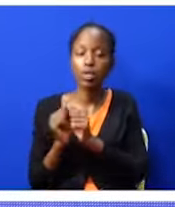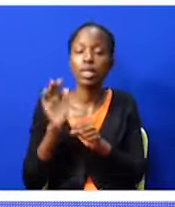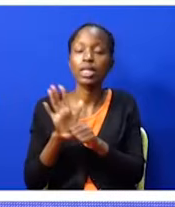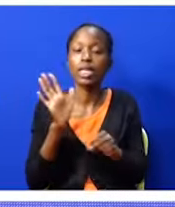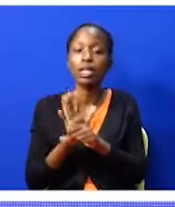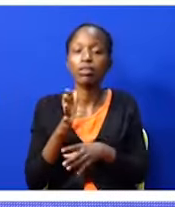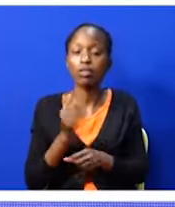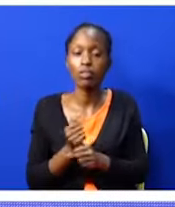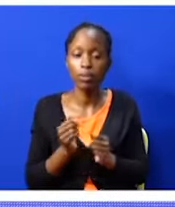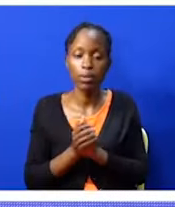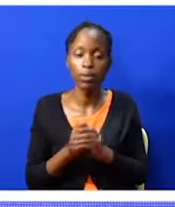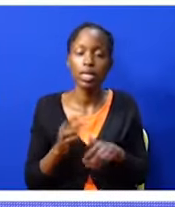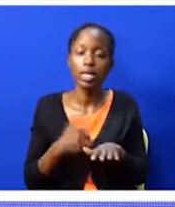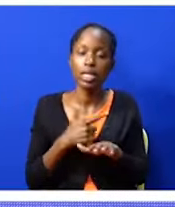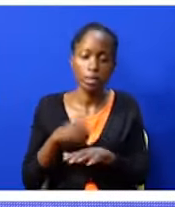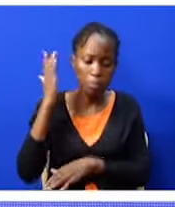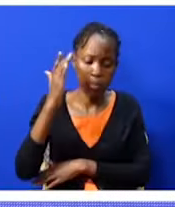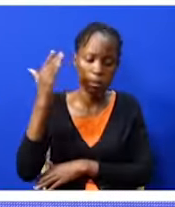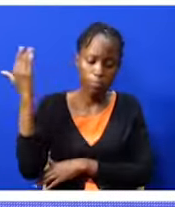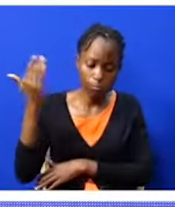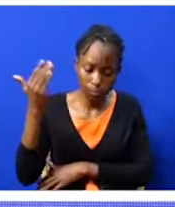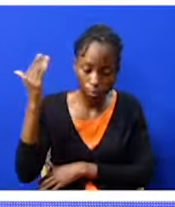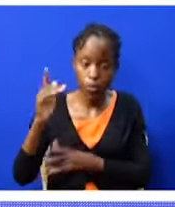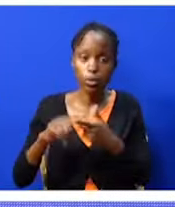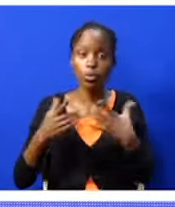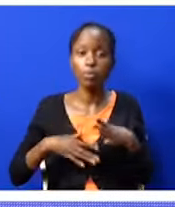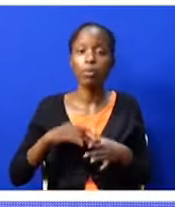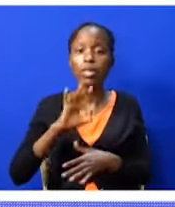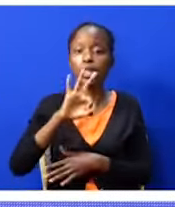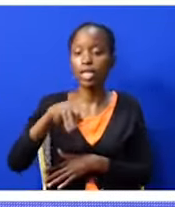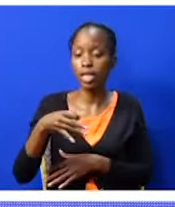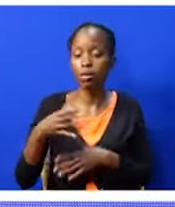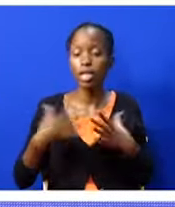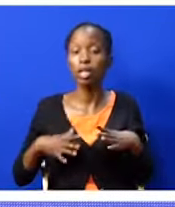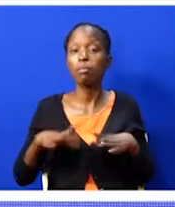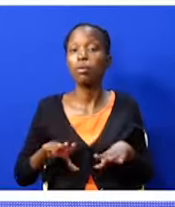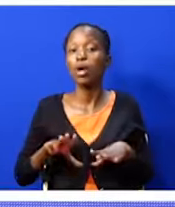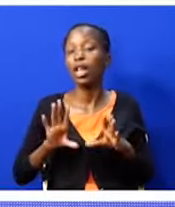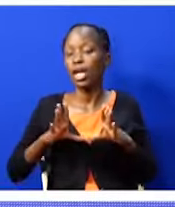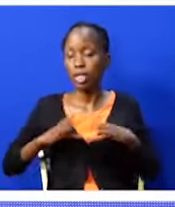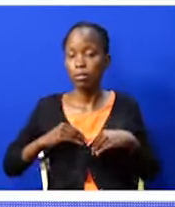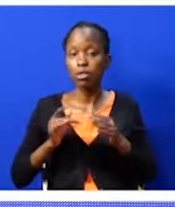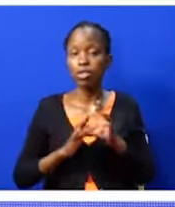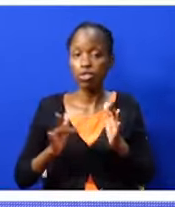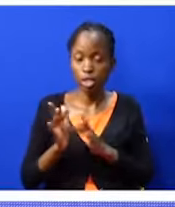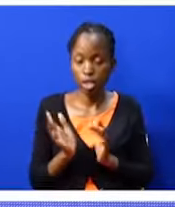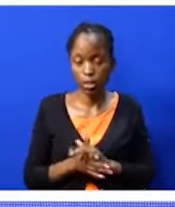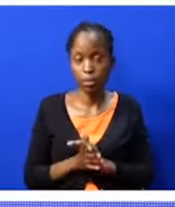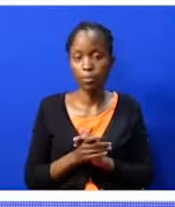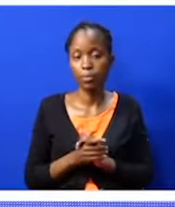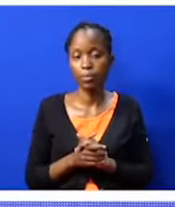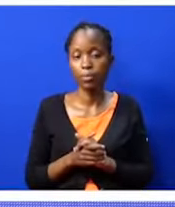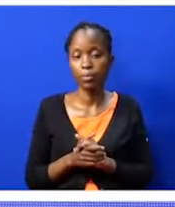time, as he spoke to them, 3,000 people gave their lives to Christ. Praise the Lord.